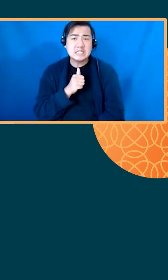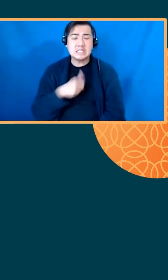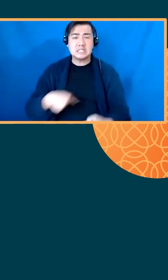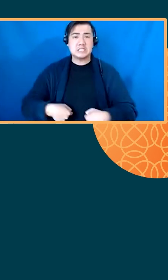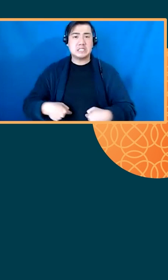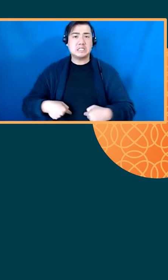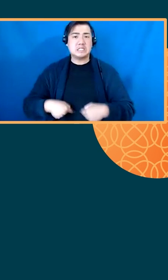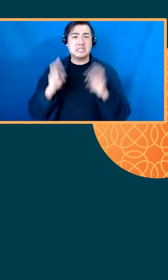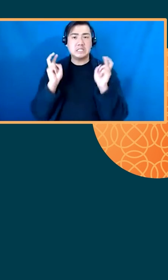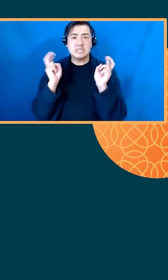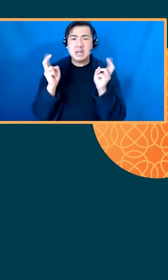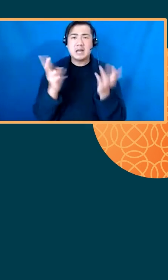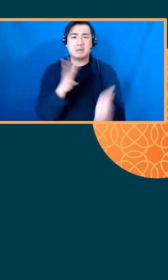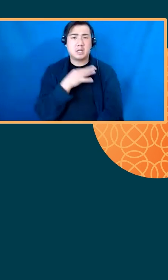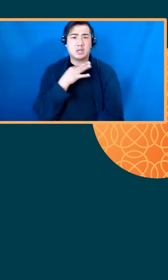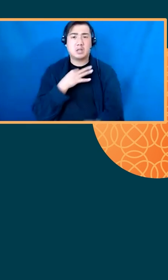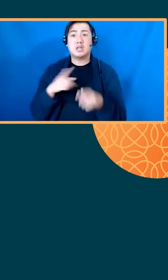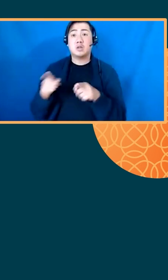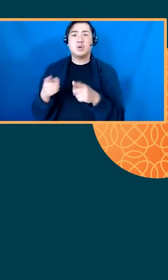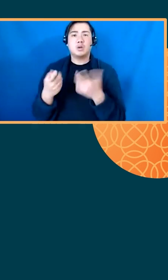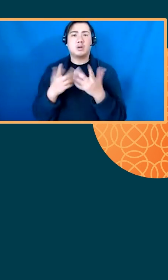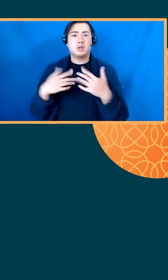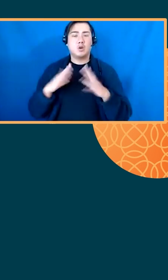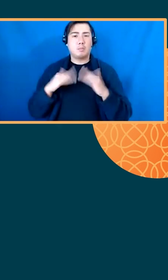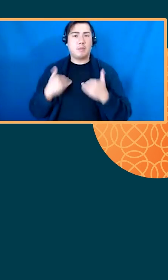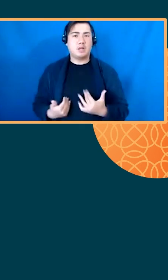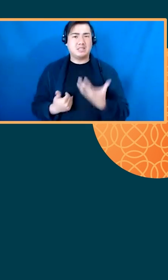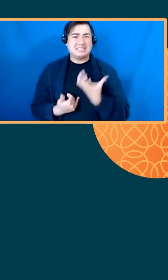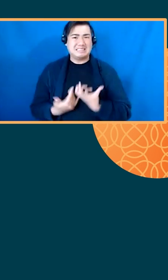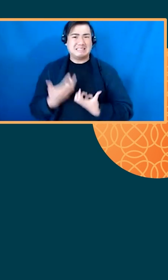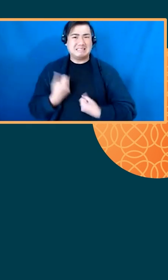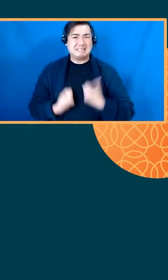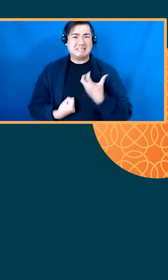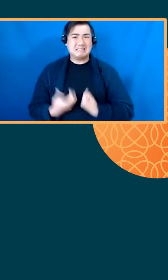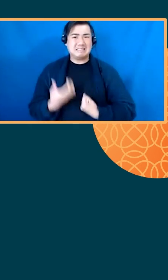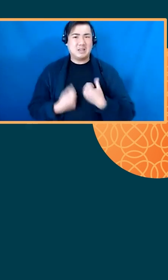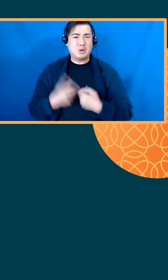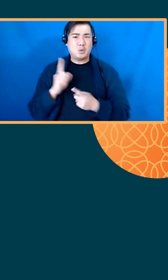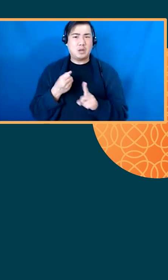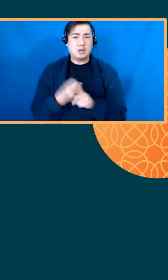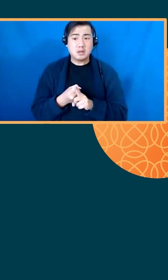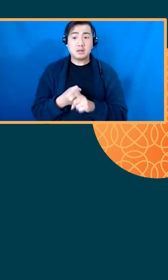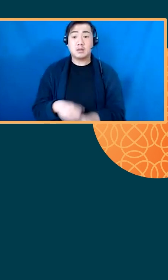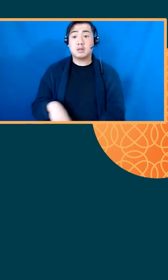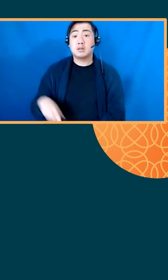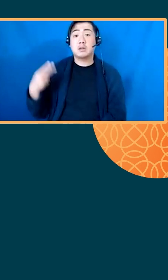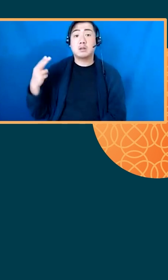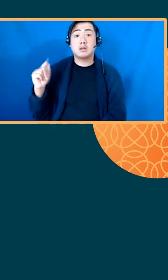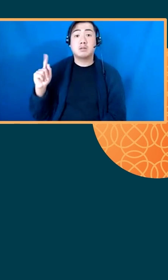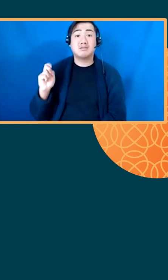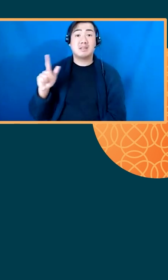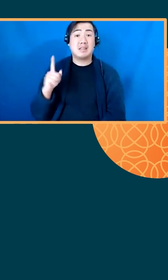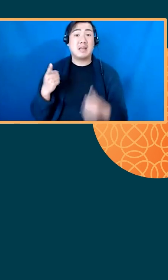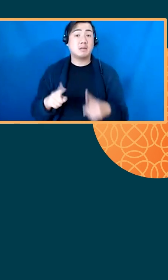it impacted you on a somatic level? My neck and my gut. And I've had,